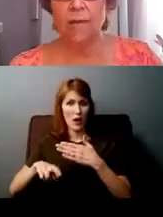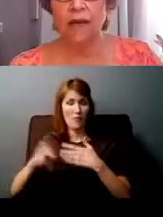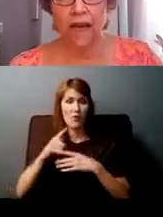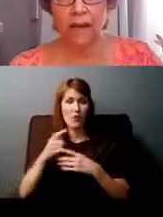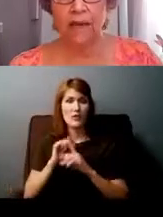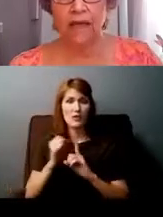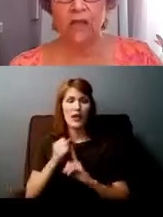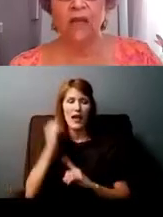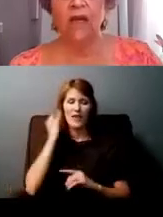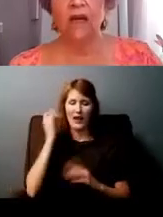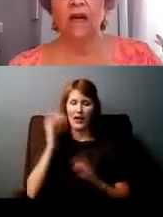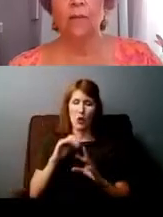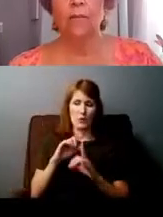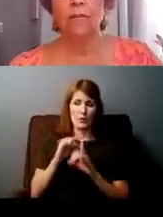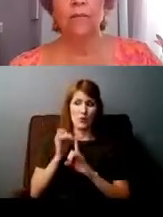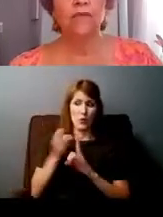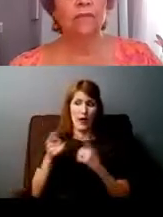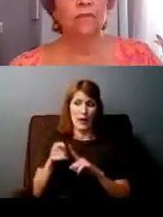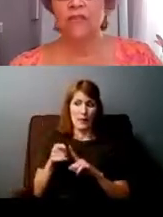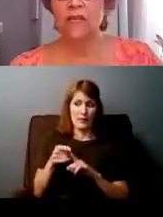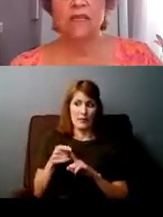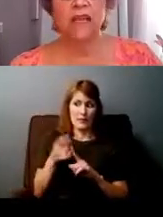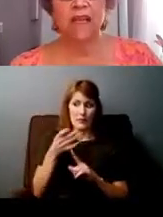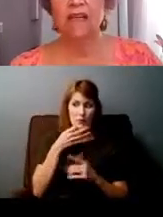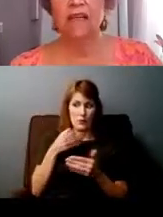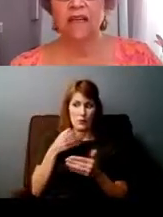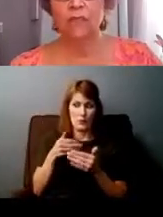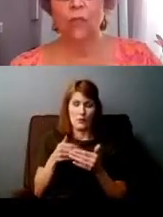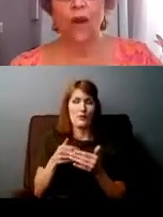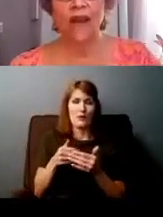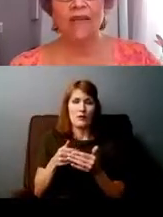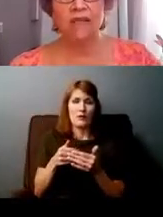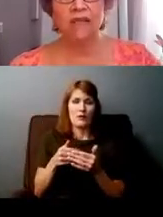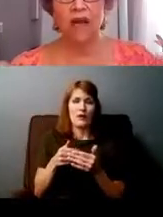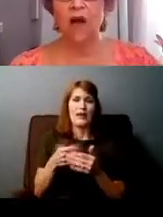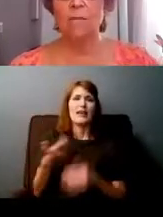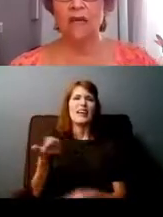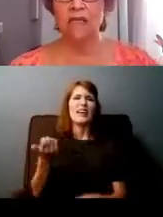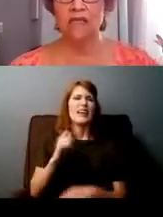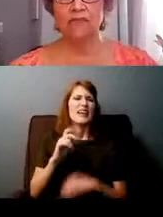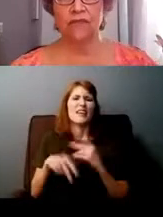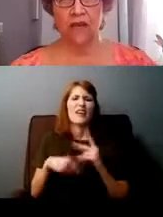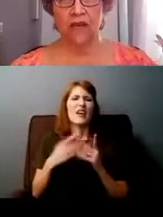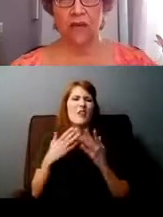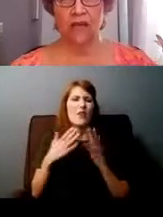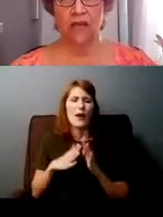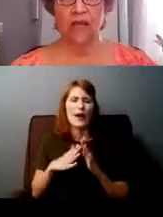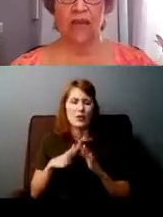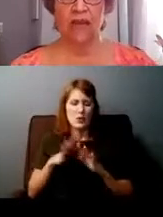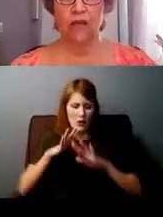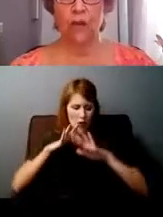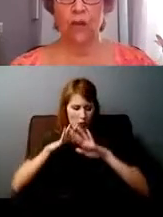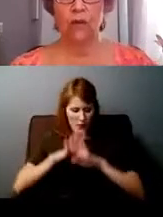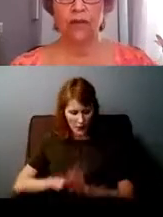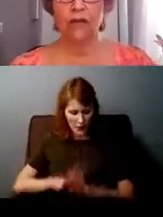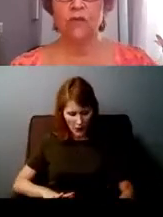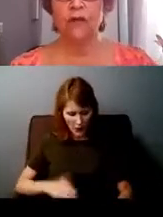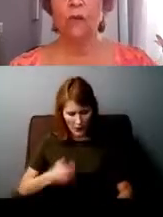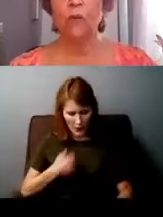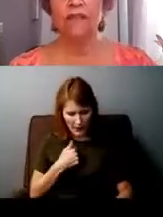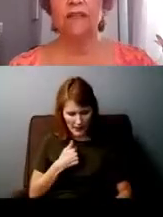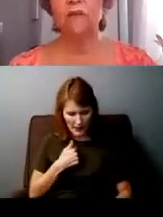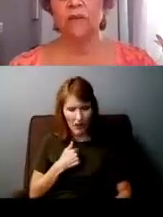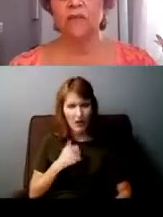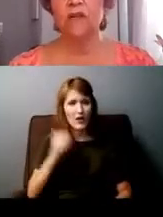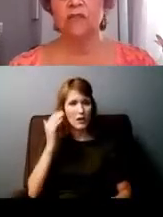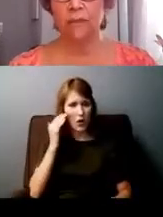situation's coming at me, just any kind of way to calm myself down and know, here's what I